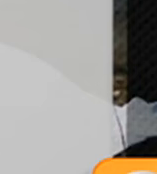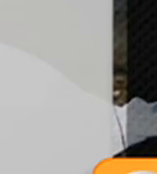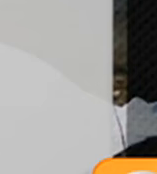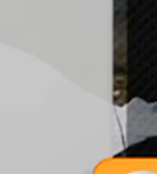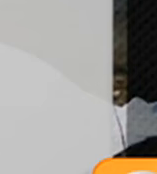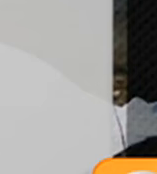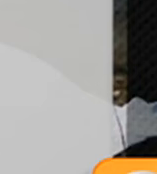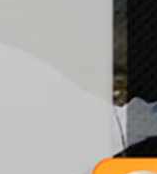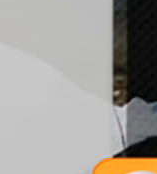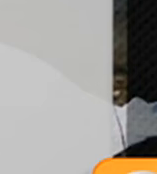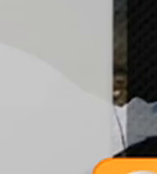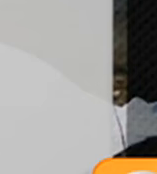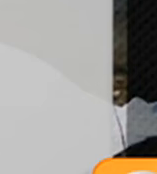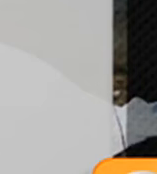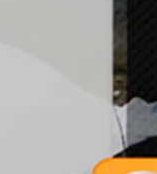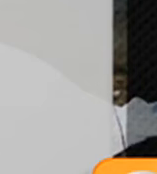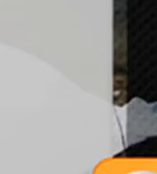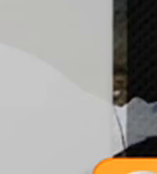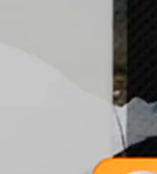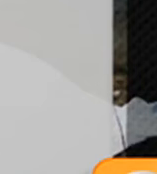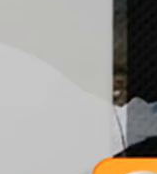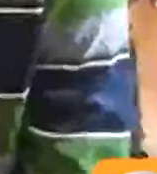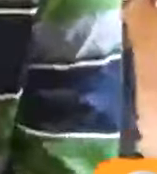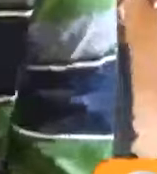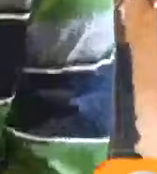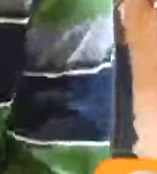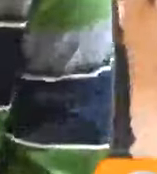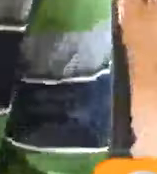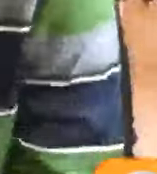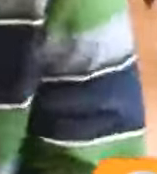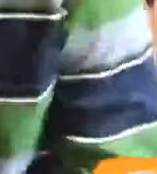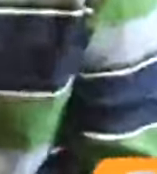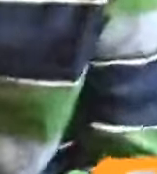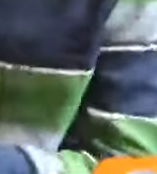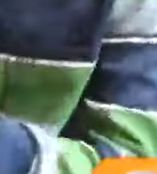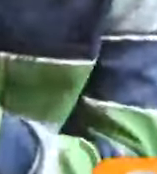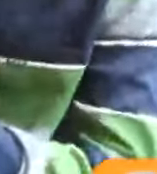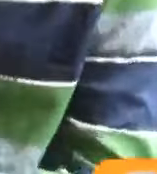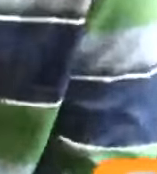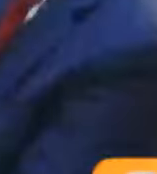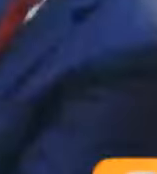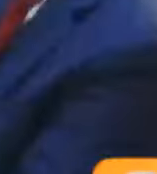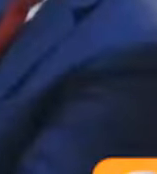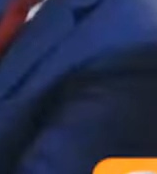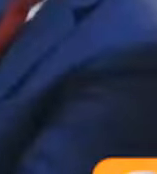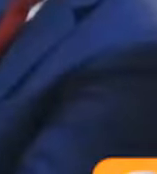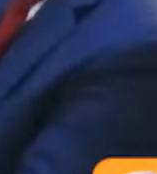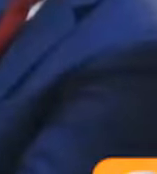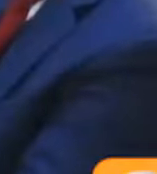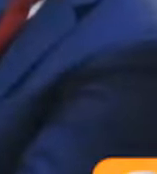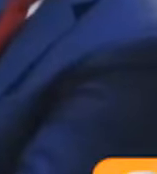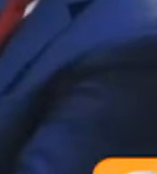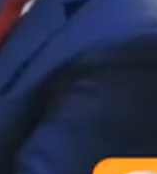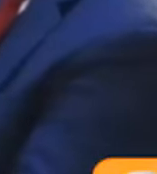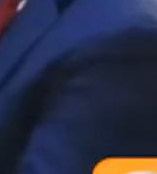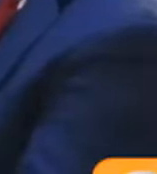under the Prevention of Terrorism Act. They are accused of transporting people to Shakahola, endangering their lives, as well as having